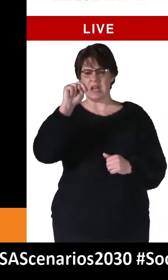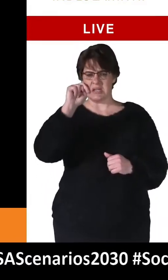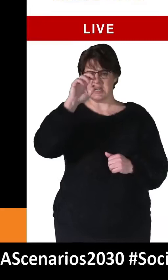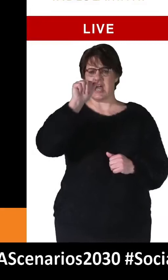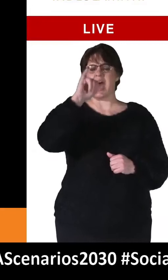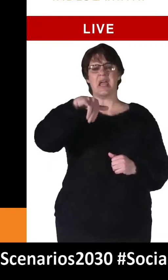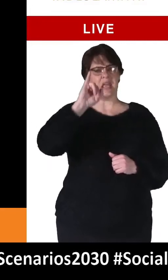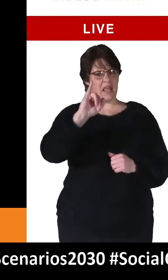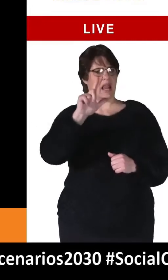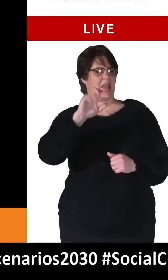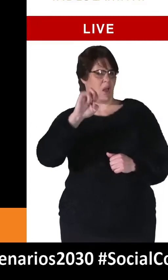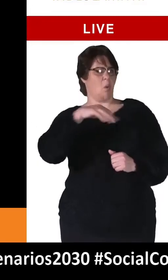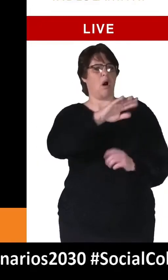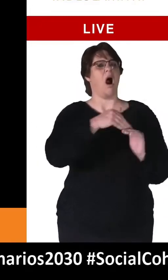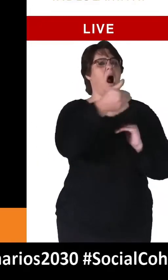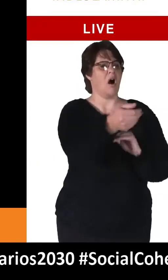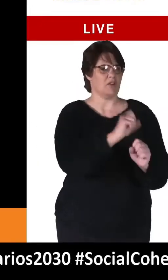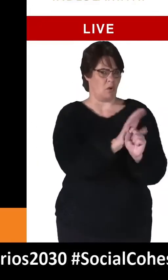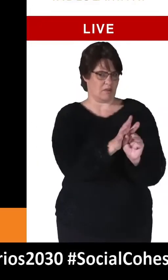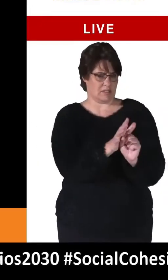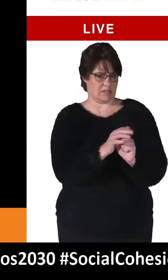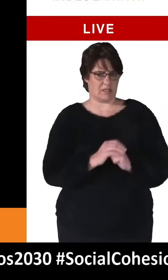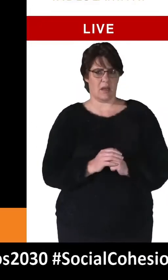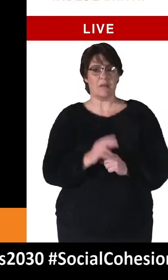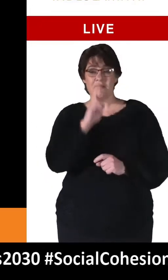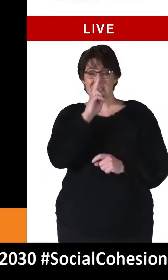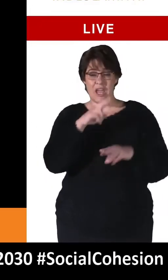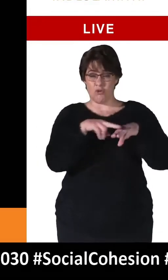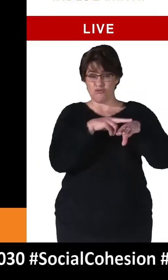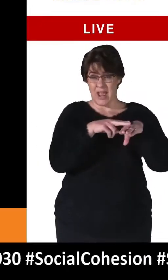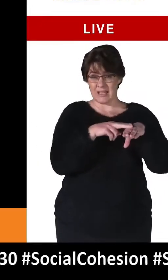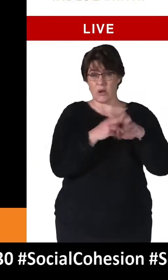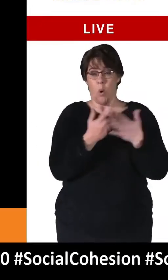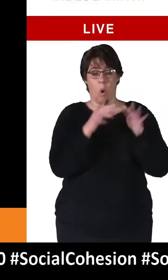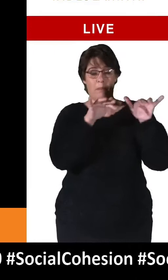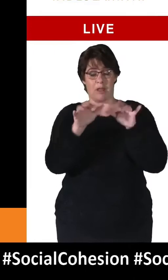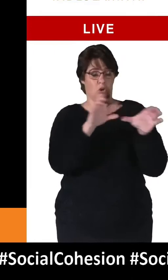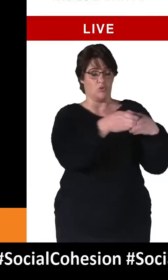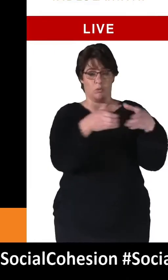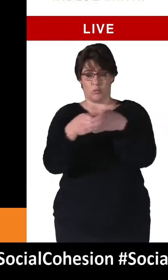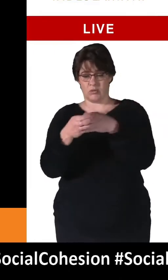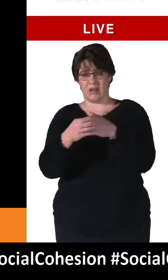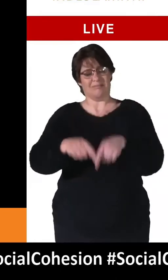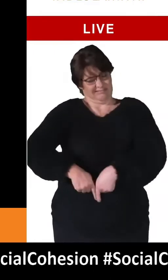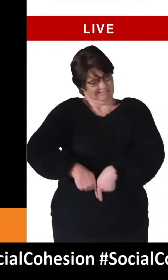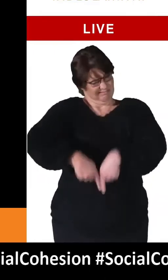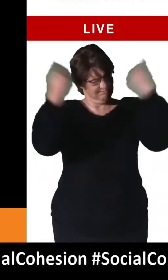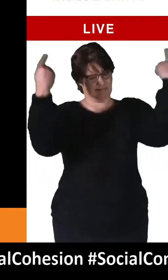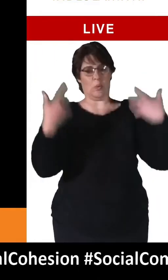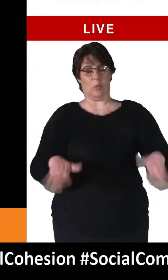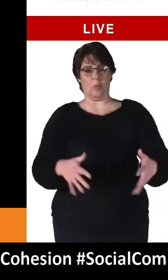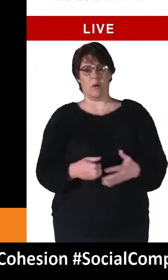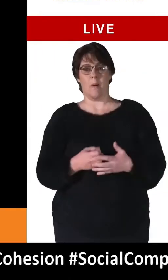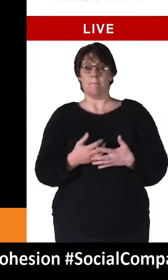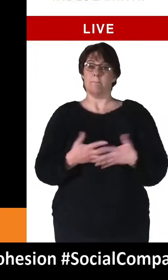COVID. But if we look at it by race group, by population group, we see there's a big difference. So who is the